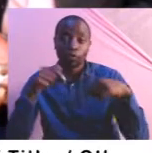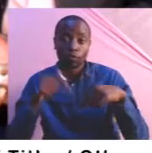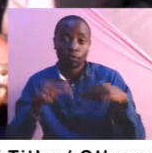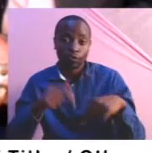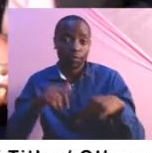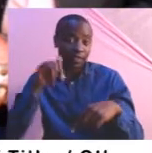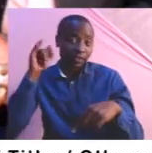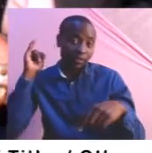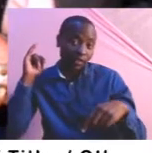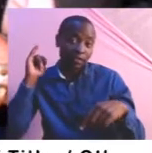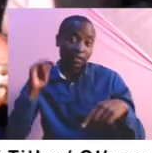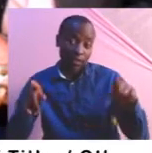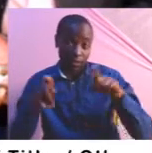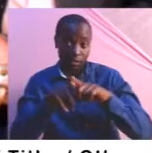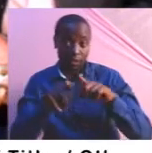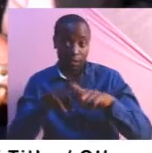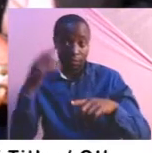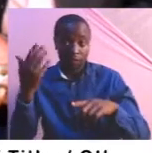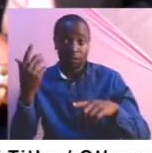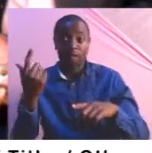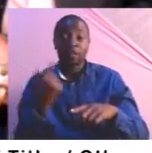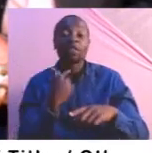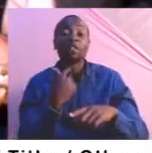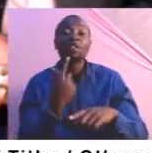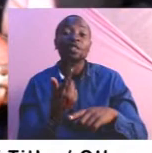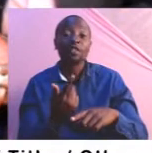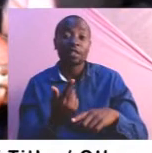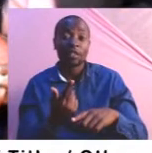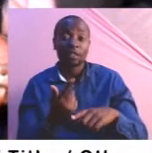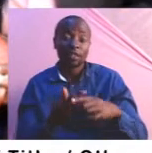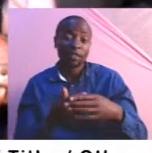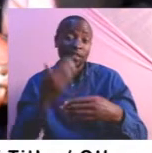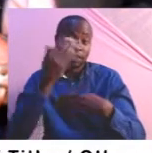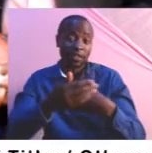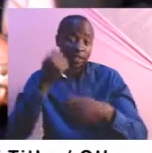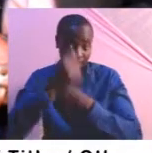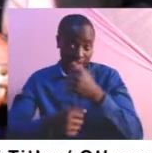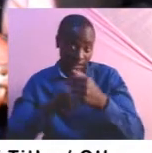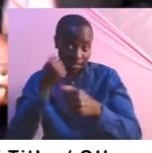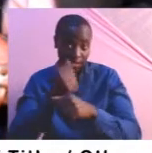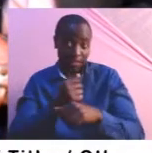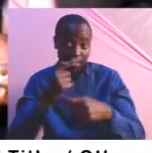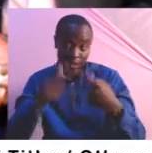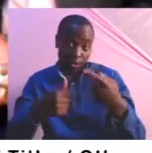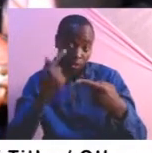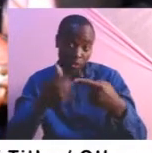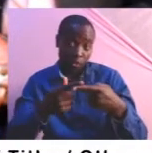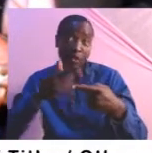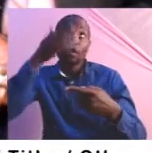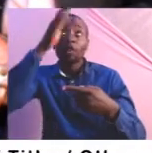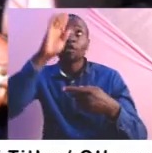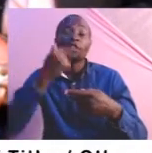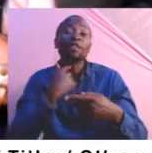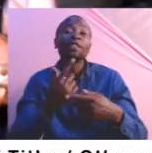said yesterday, will be the same thing that he said next year. When God says